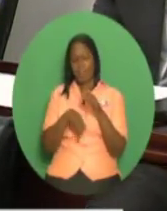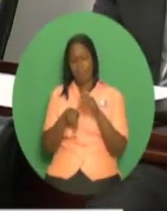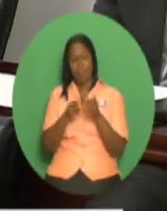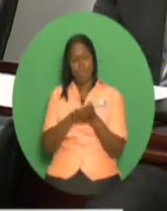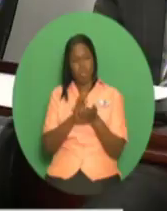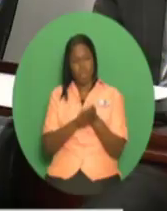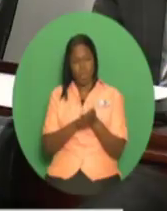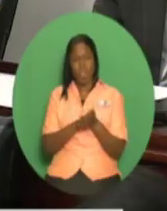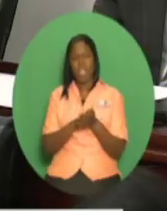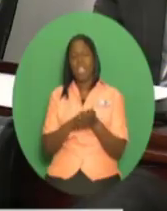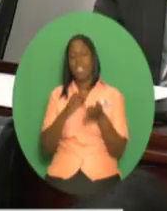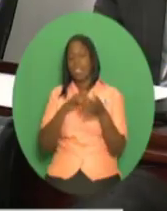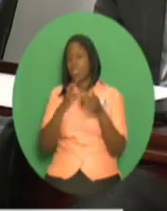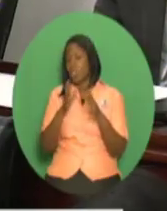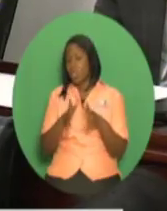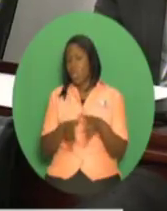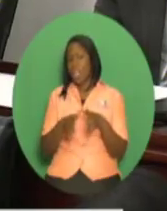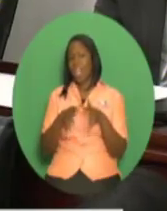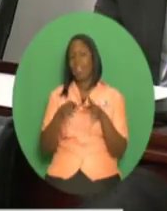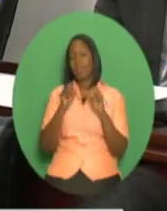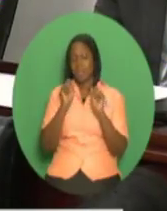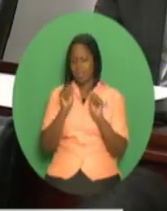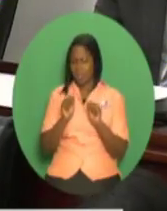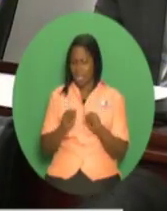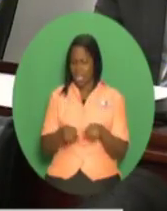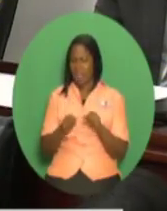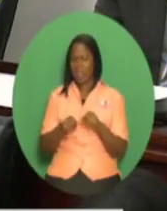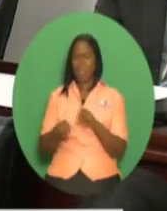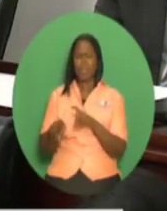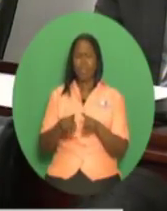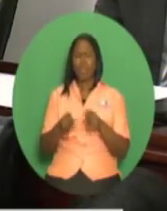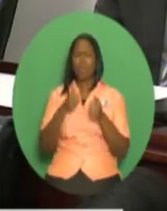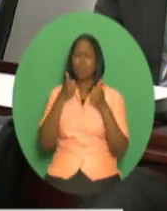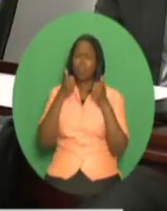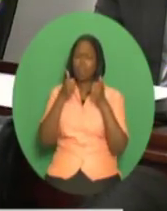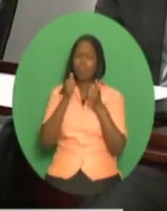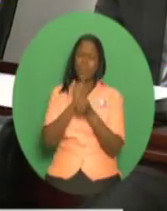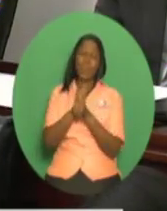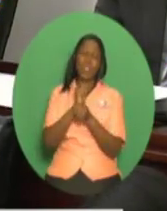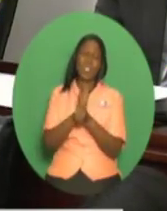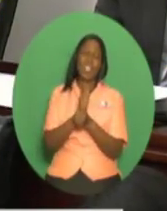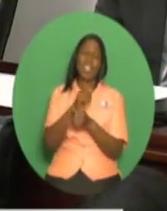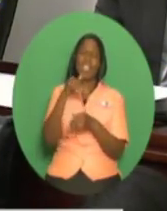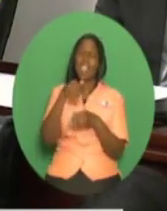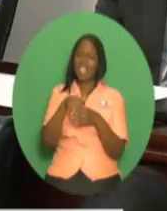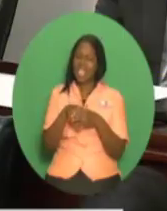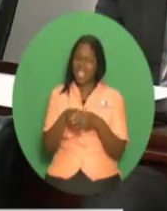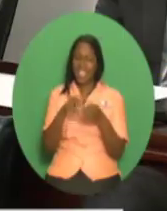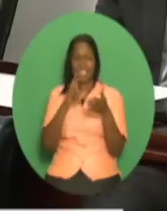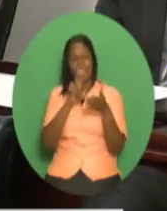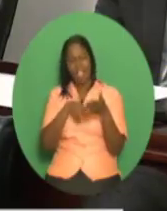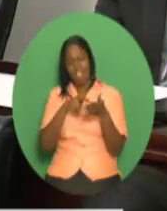will be efficient in these two major areas. It is really